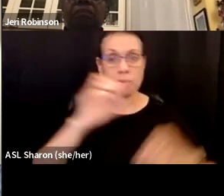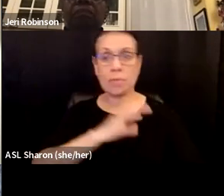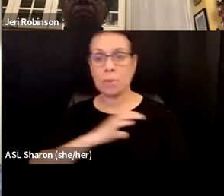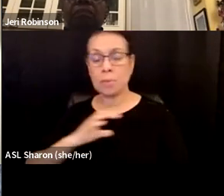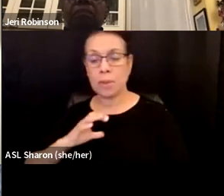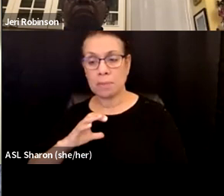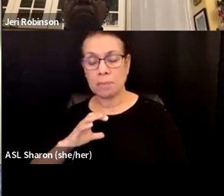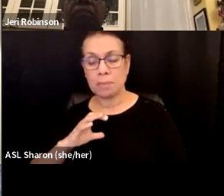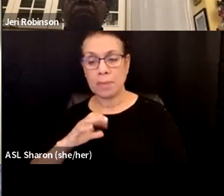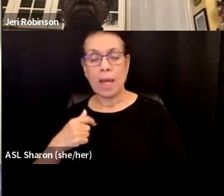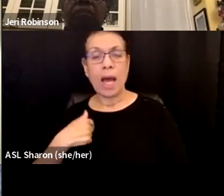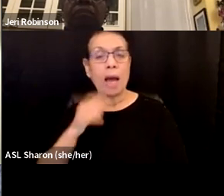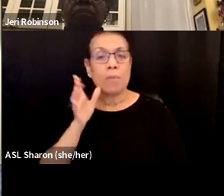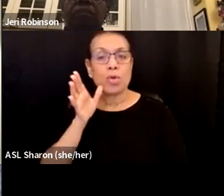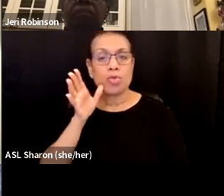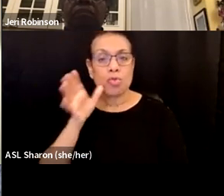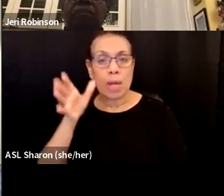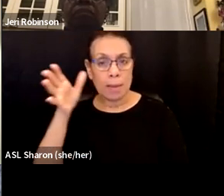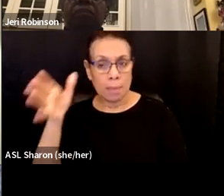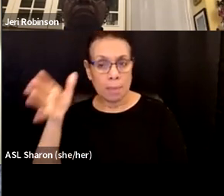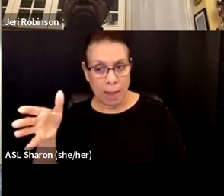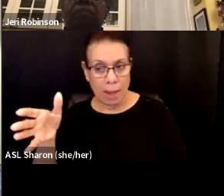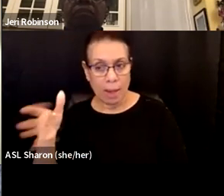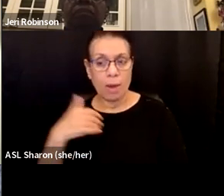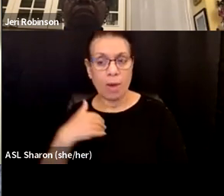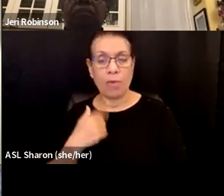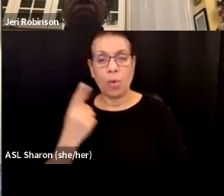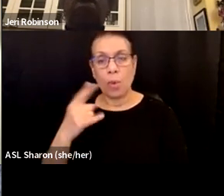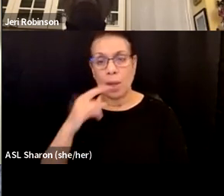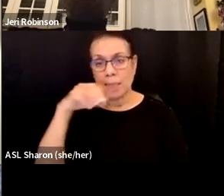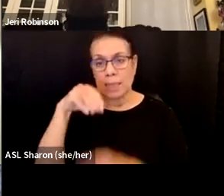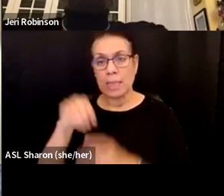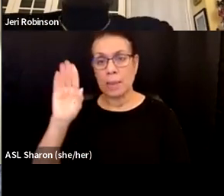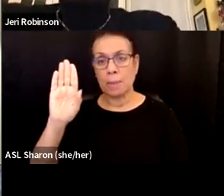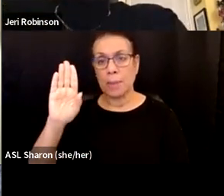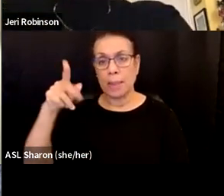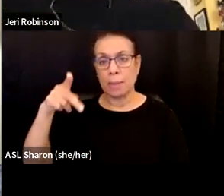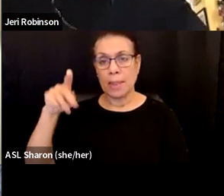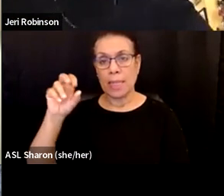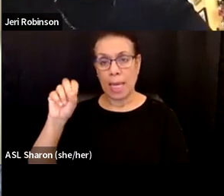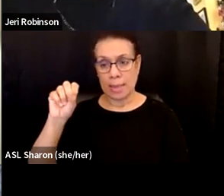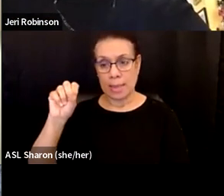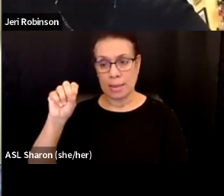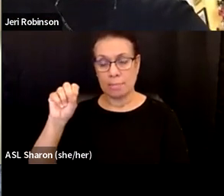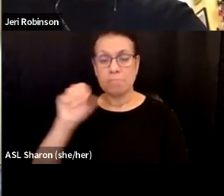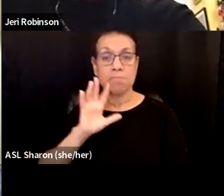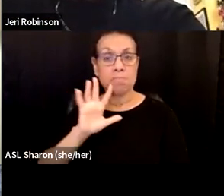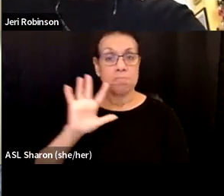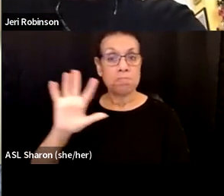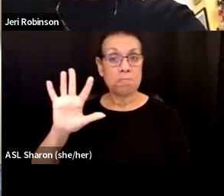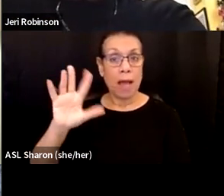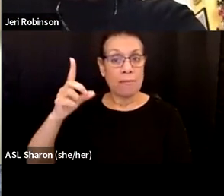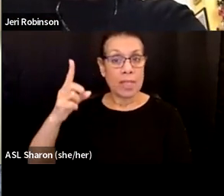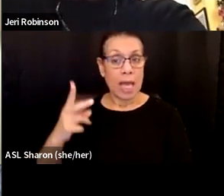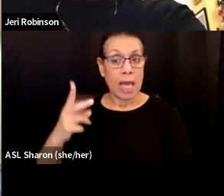alyssa robinson and i'm a grandmother of the hardian one small child in the boston public school system he's five and a half and has been enrolled